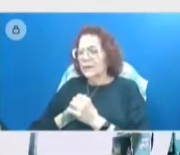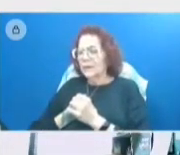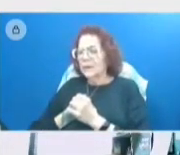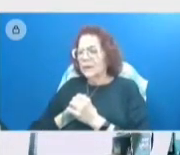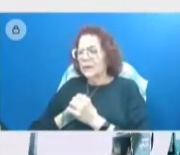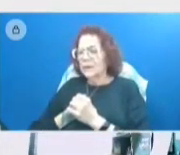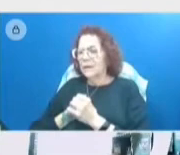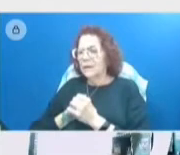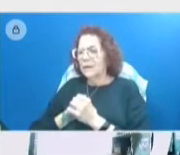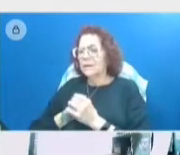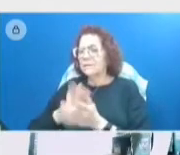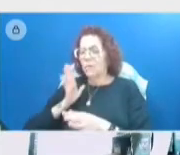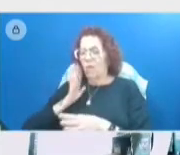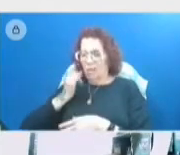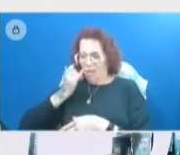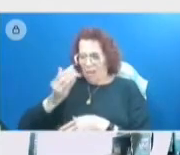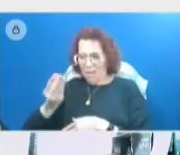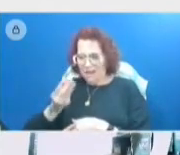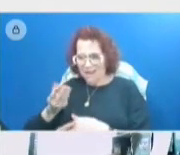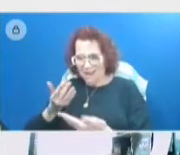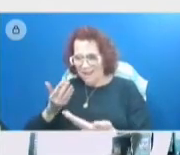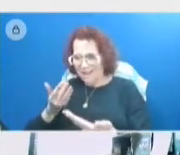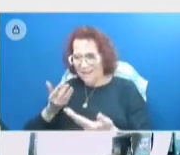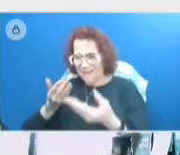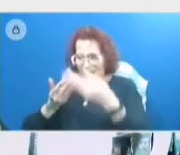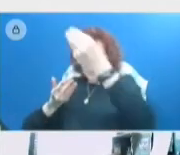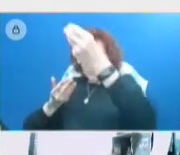were told that they at least have